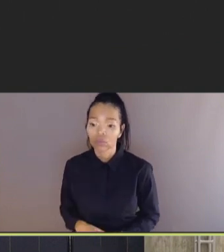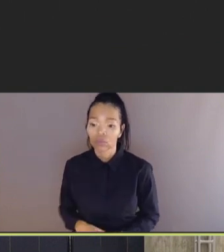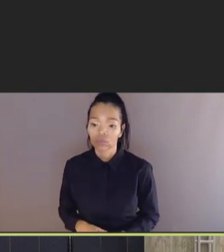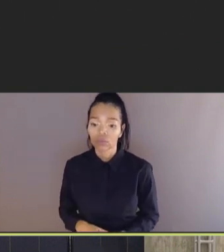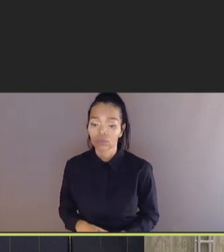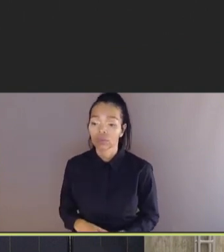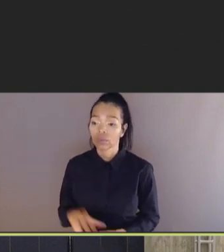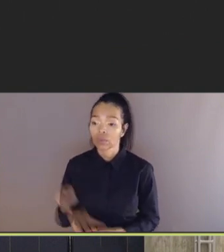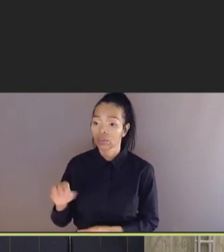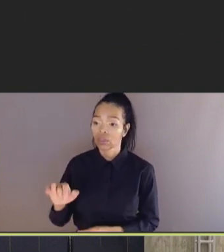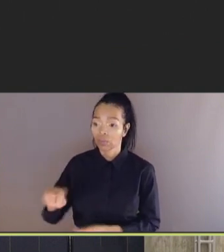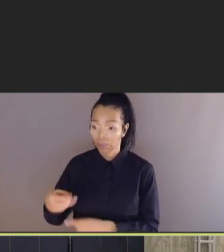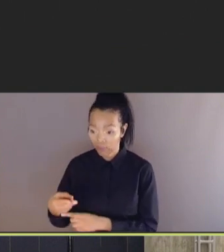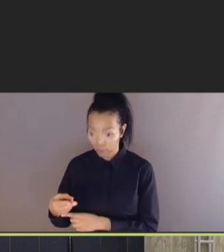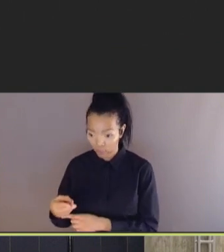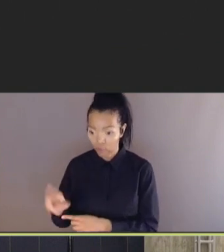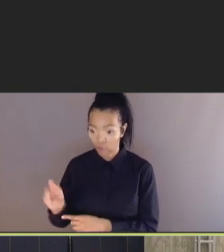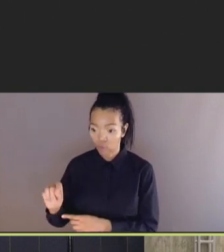Mitch Rotholz online.